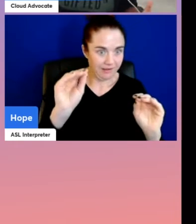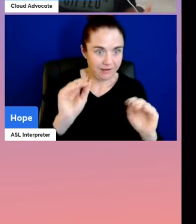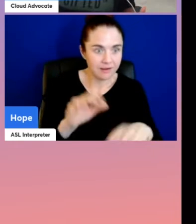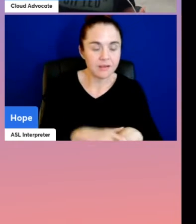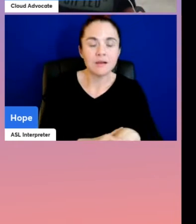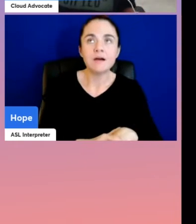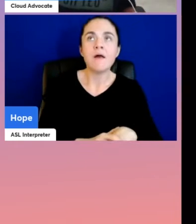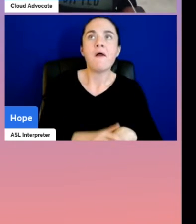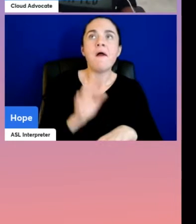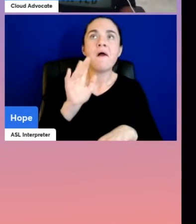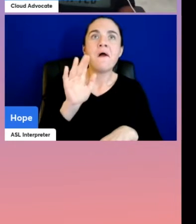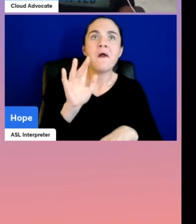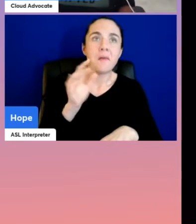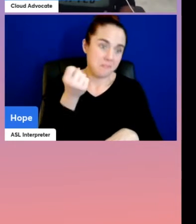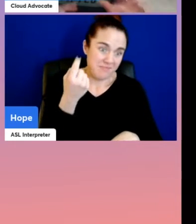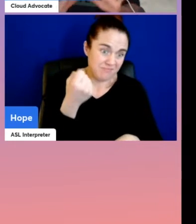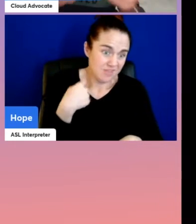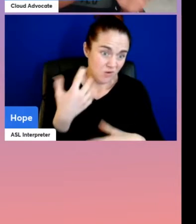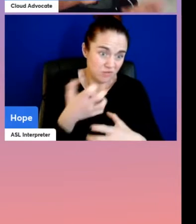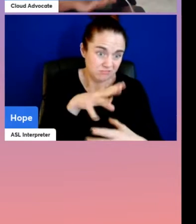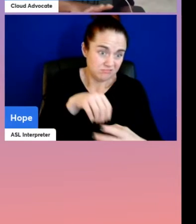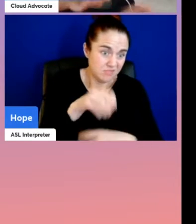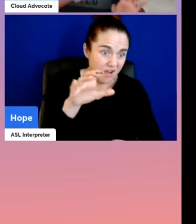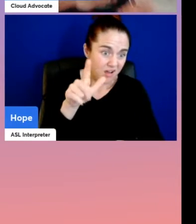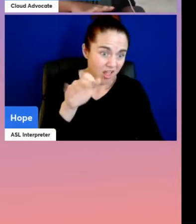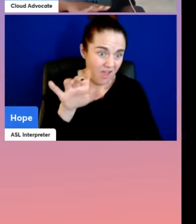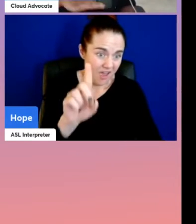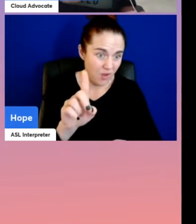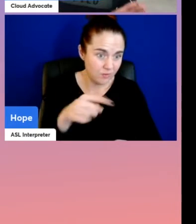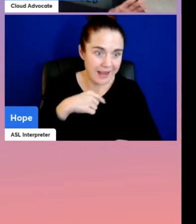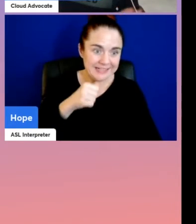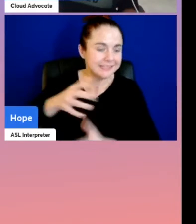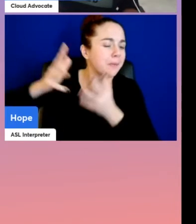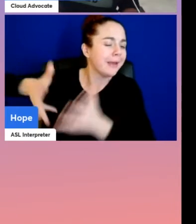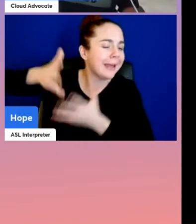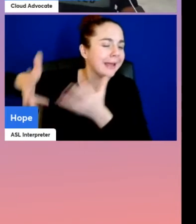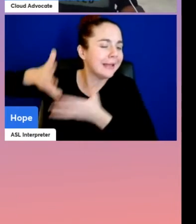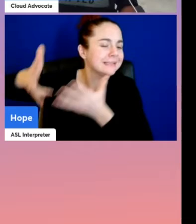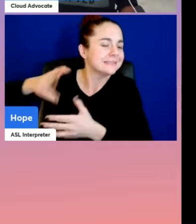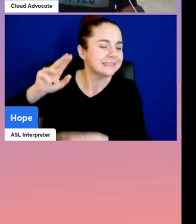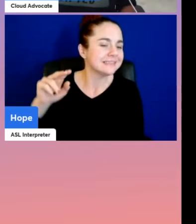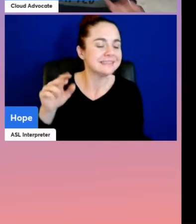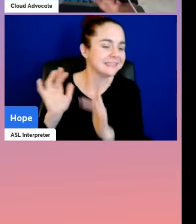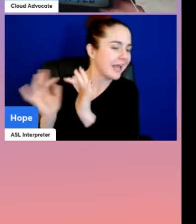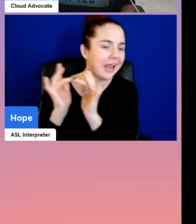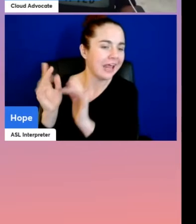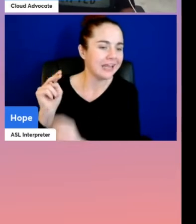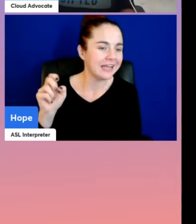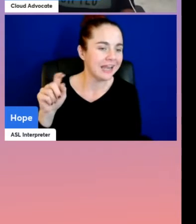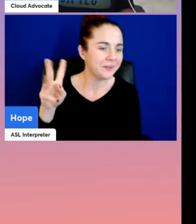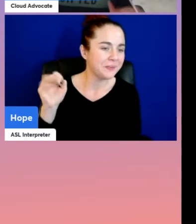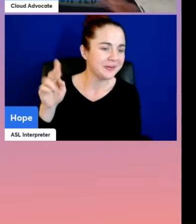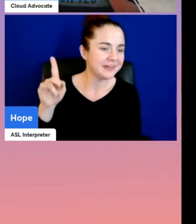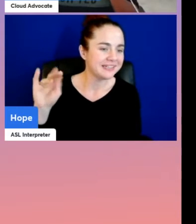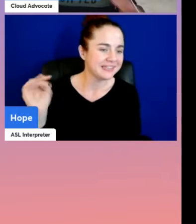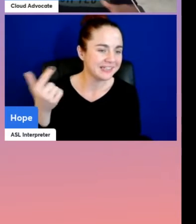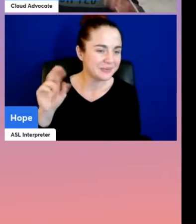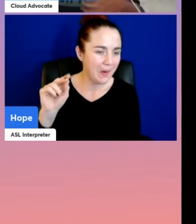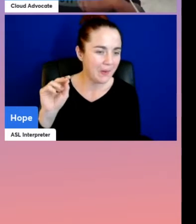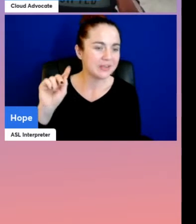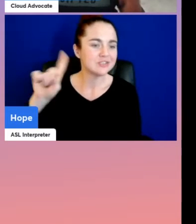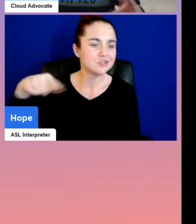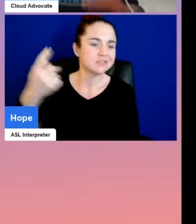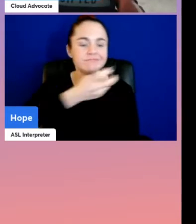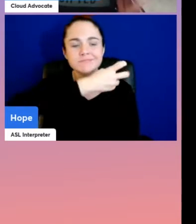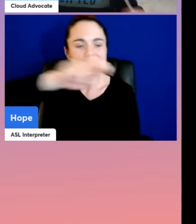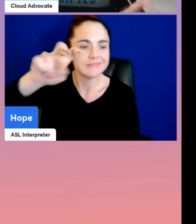networking position. So I didn't abandon networking, it just evolved into the cloud, which was really nice. I got to